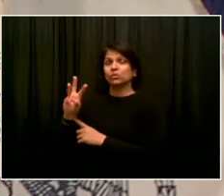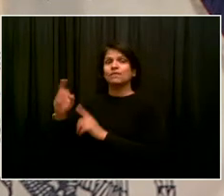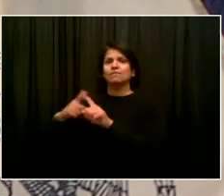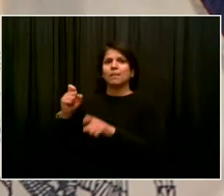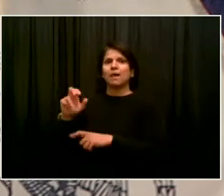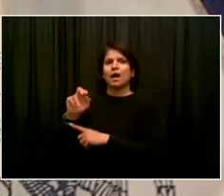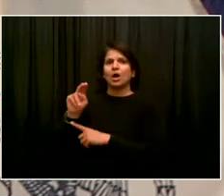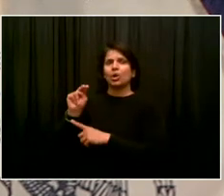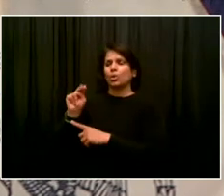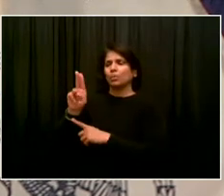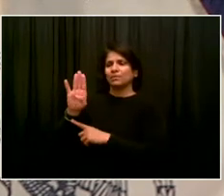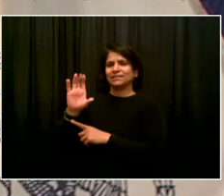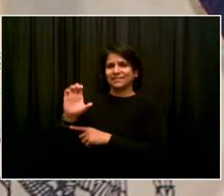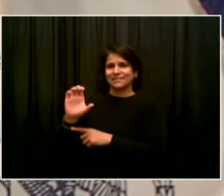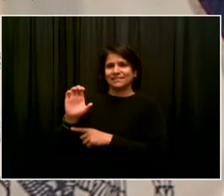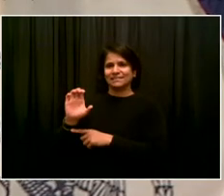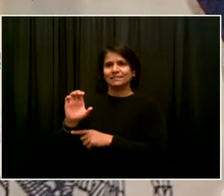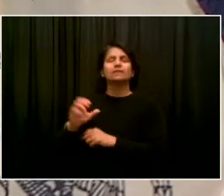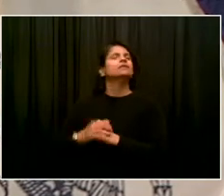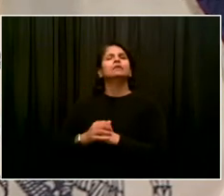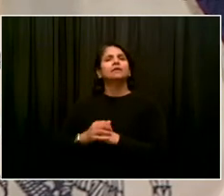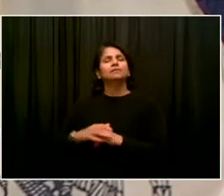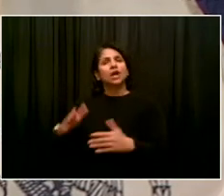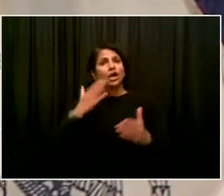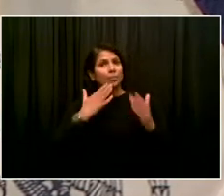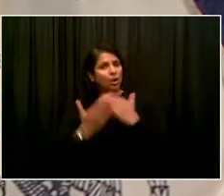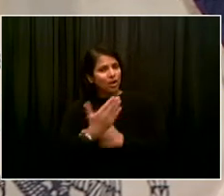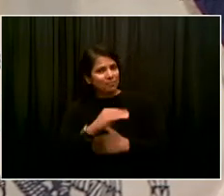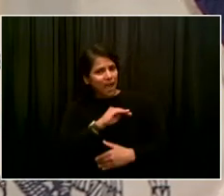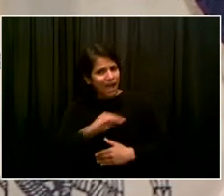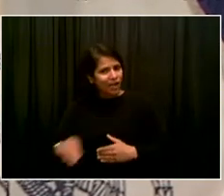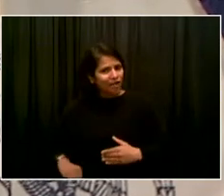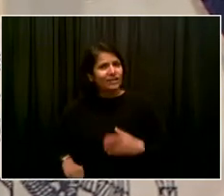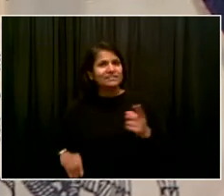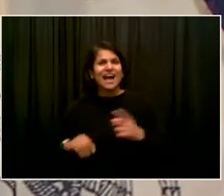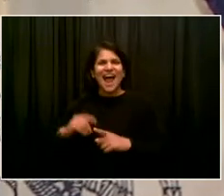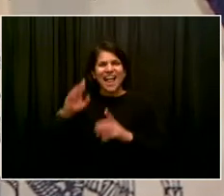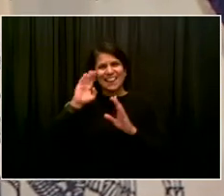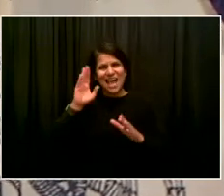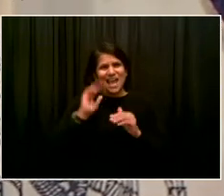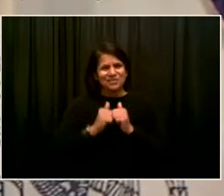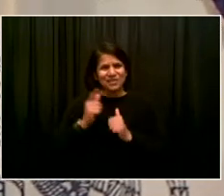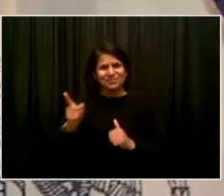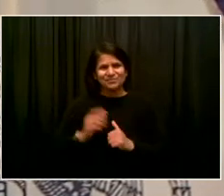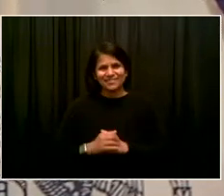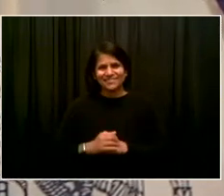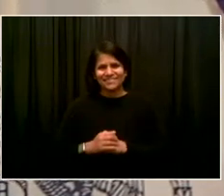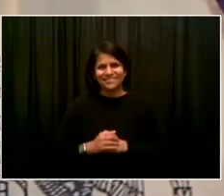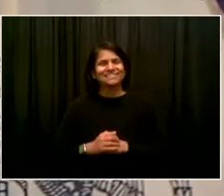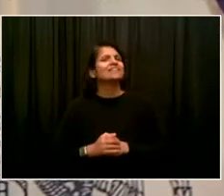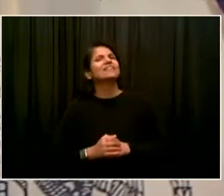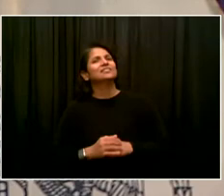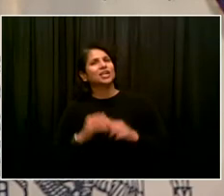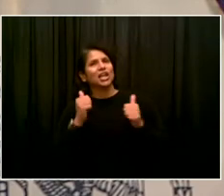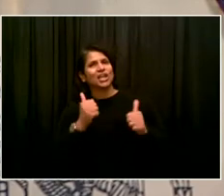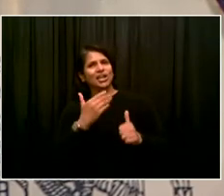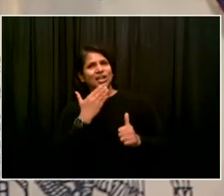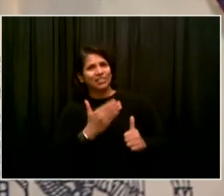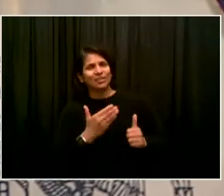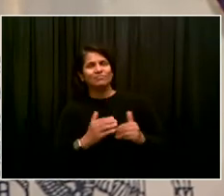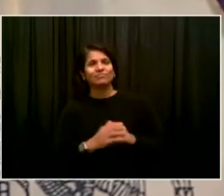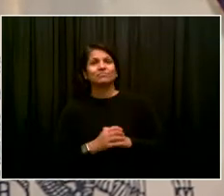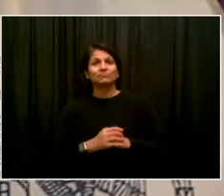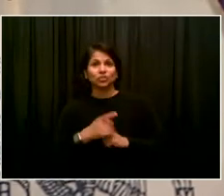Good morning, Mr. Mayor. Hey, Andrew, how you doing, brother? Good, thanks. You must be feeling something with